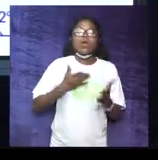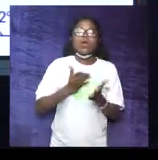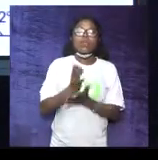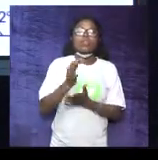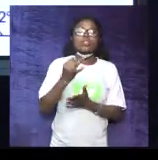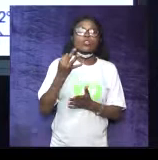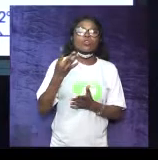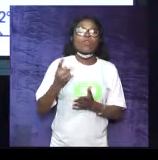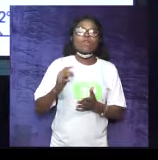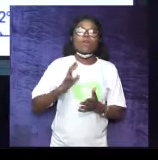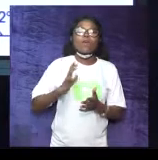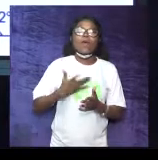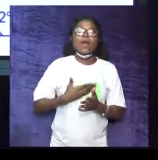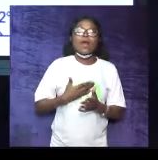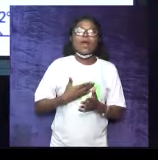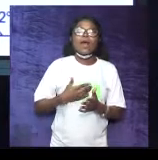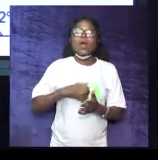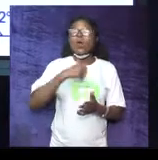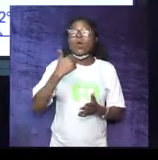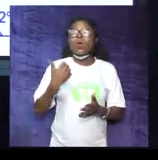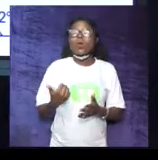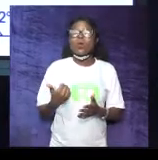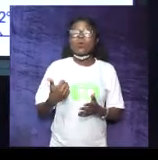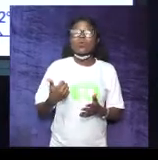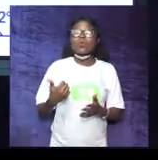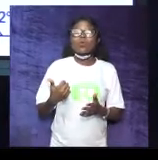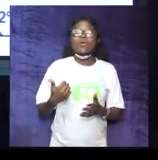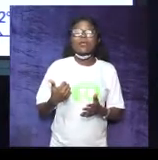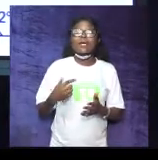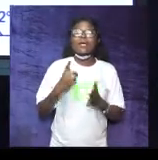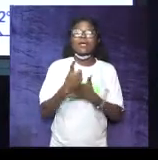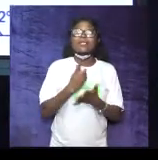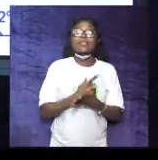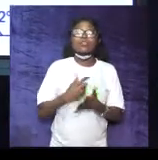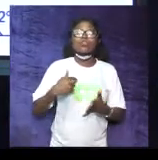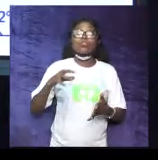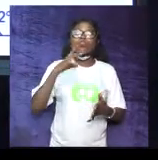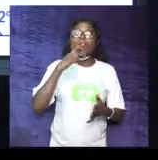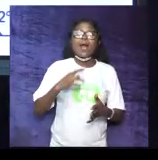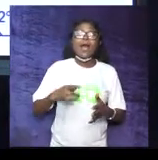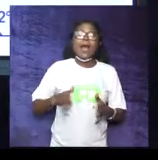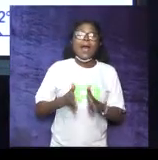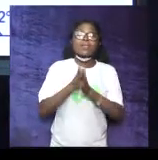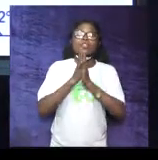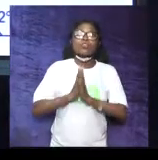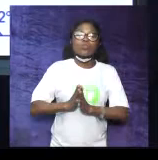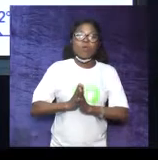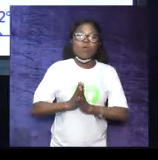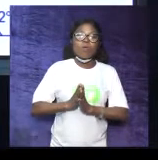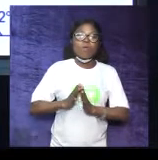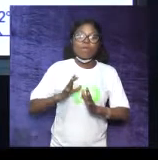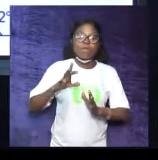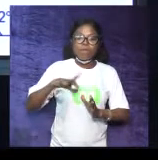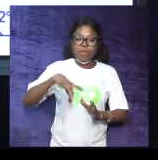correction to the previous assignments. You were asked to find the labeled angle.